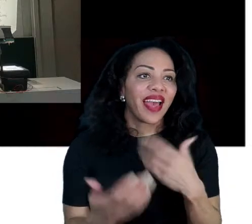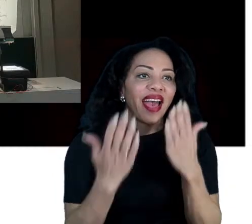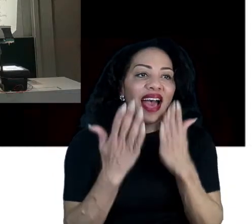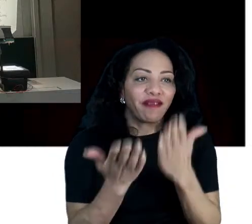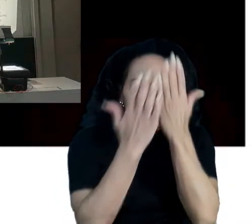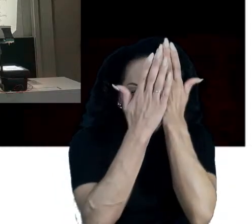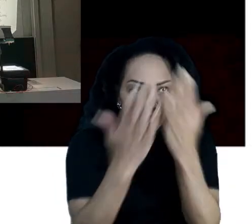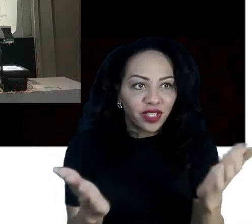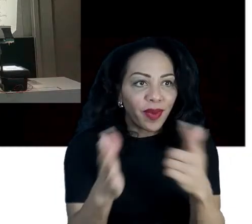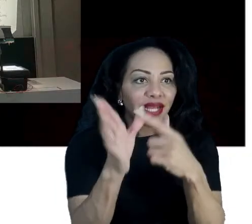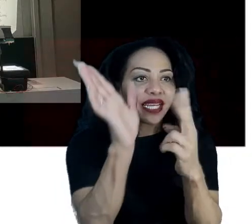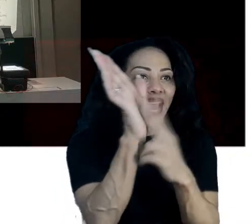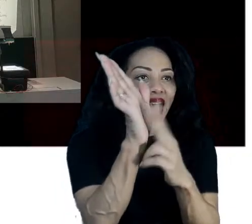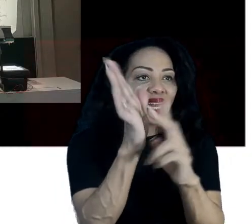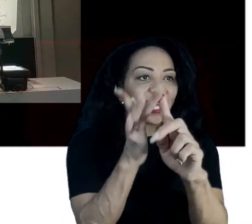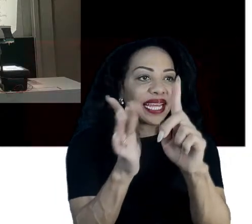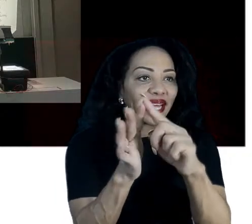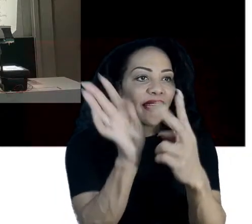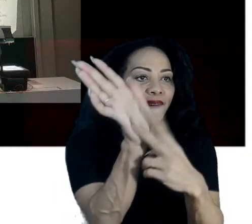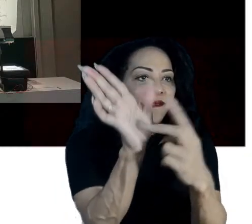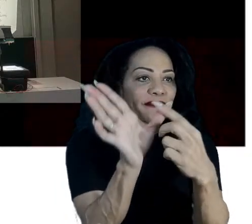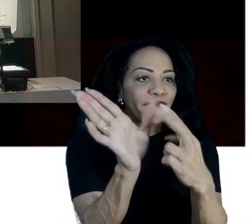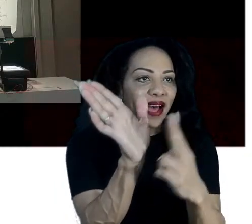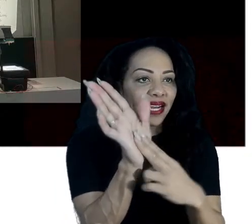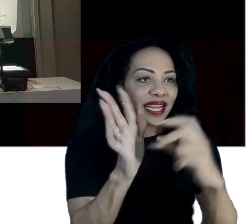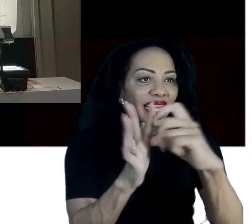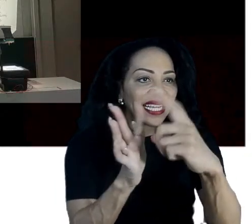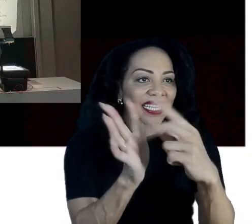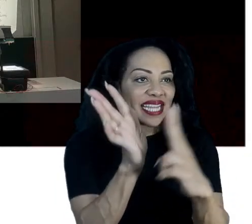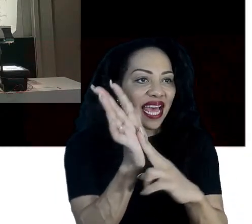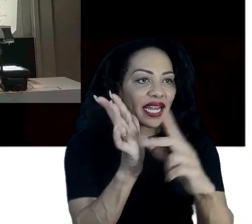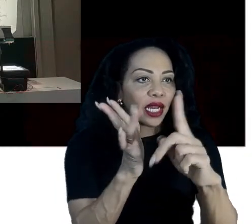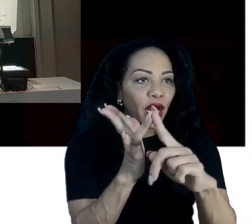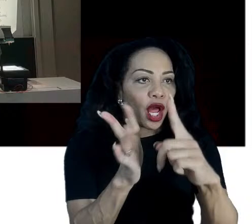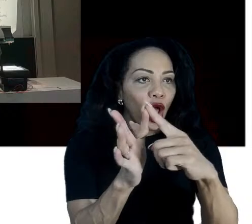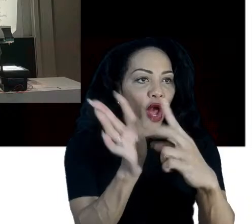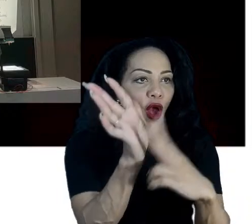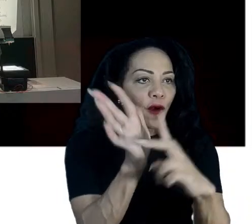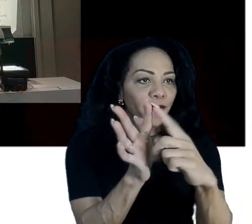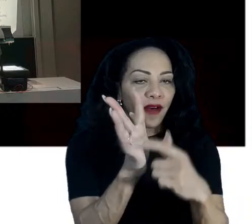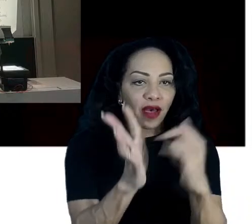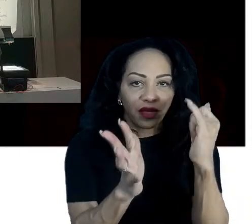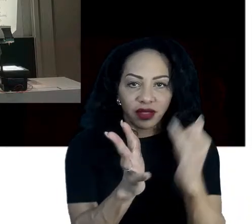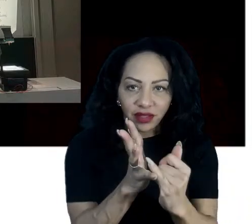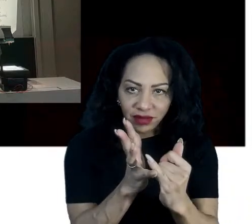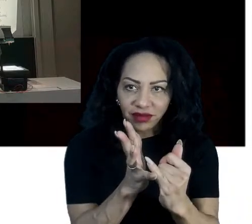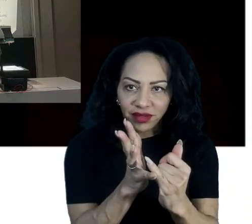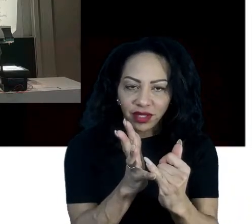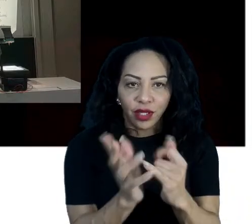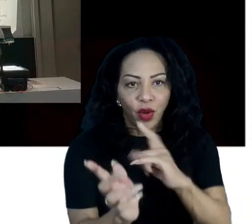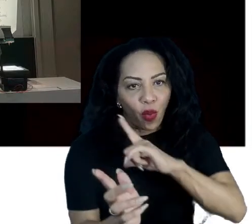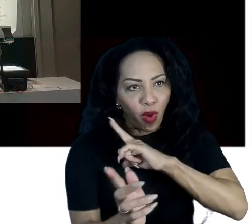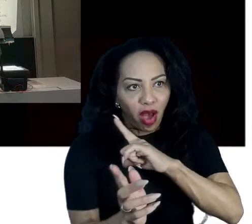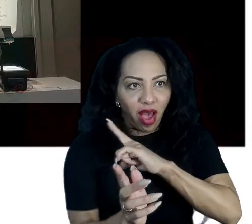Overs. And that PowerPoint presentation was a bit of a homage